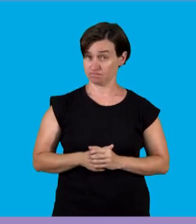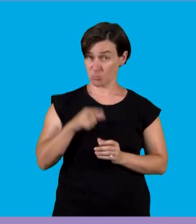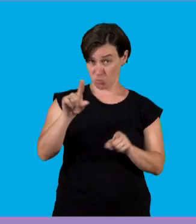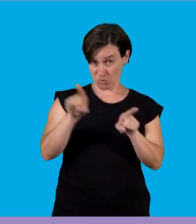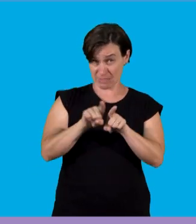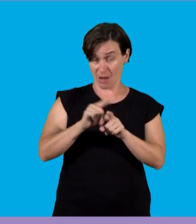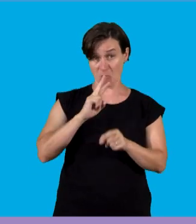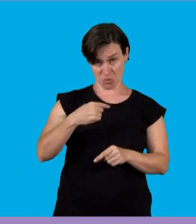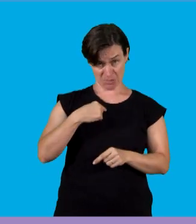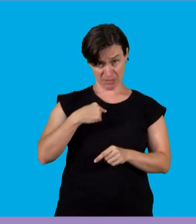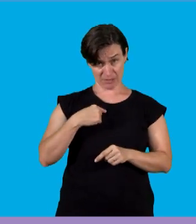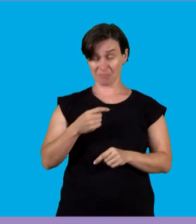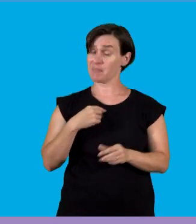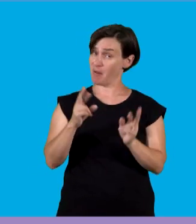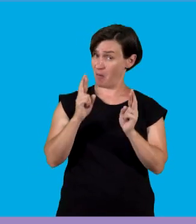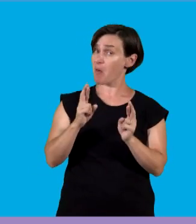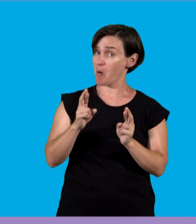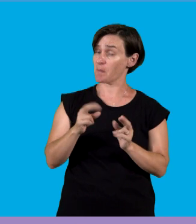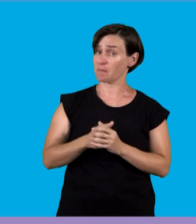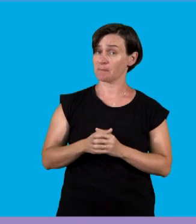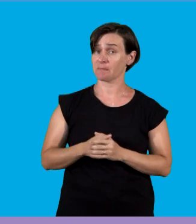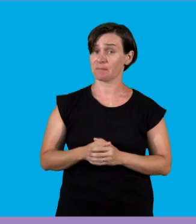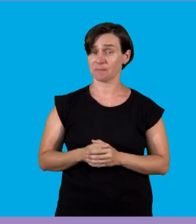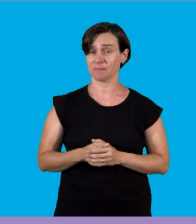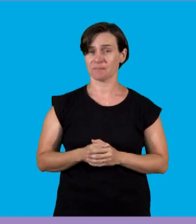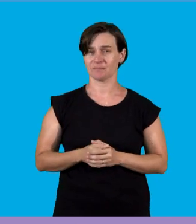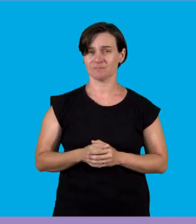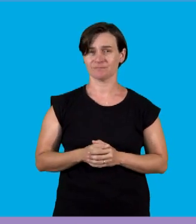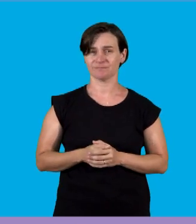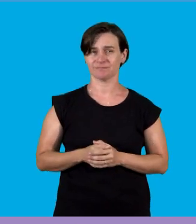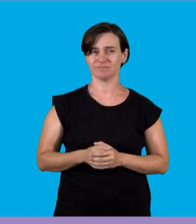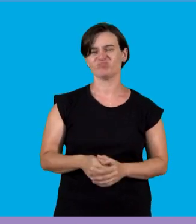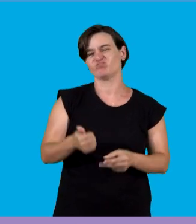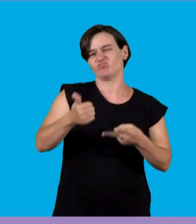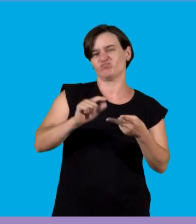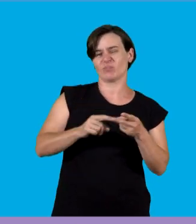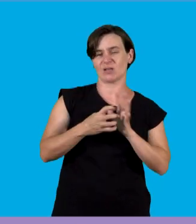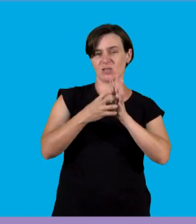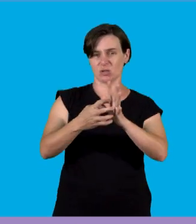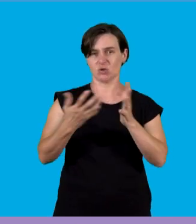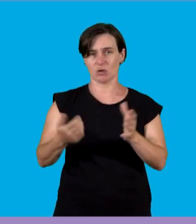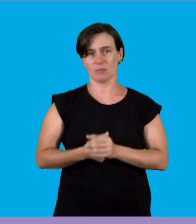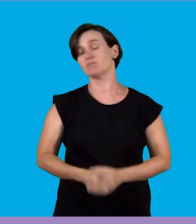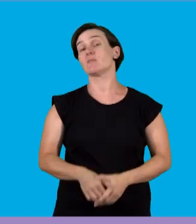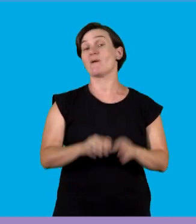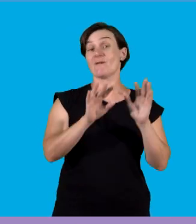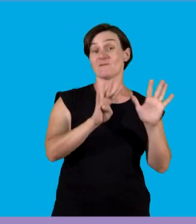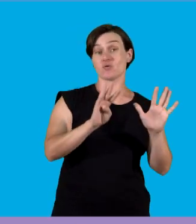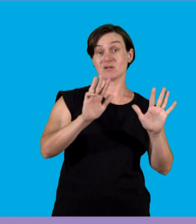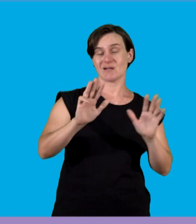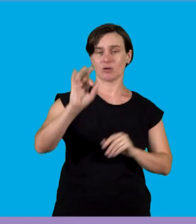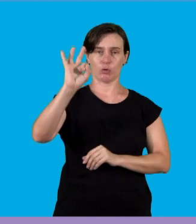6. Did you get the same answer? I hope you did. Let's look at this next one here where we have